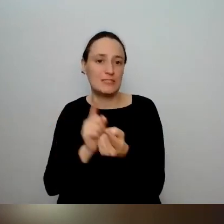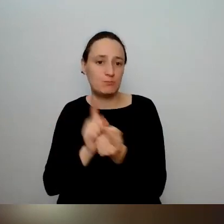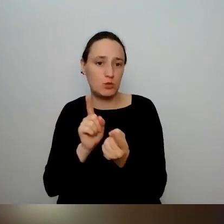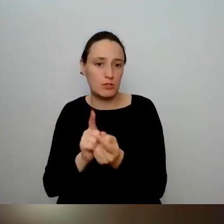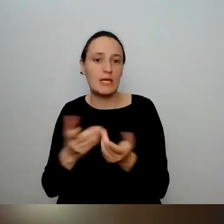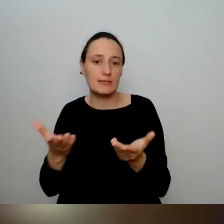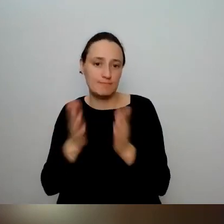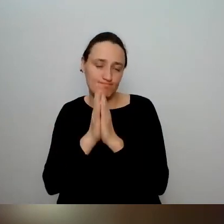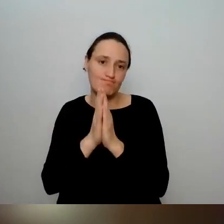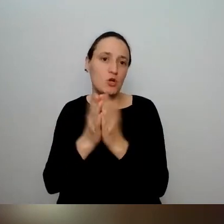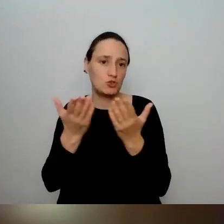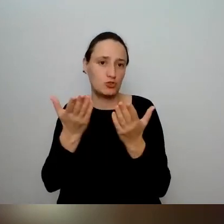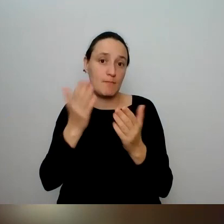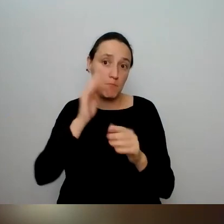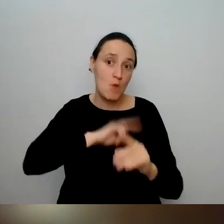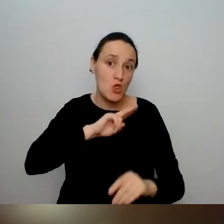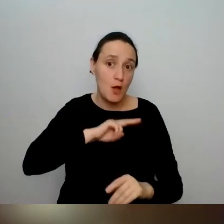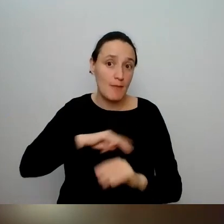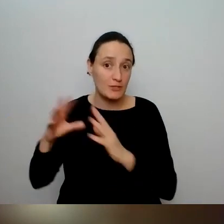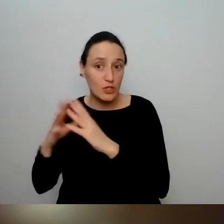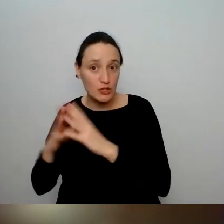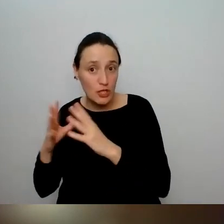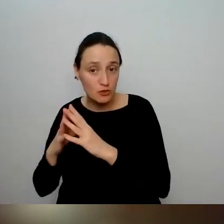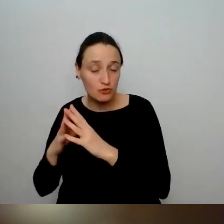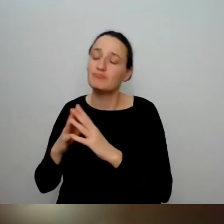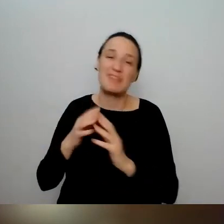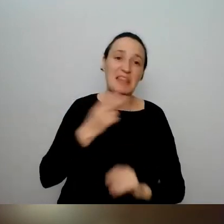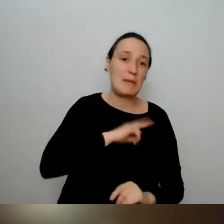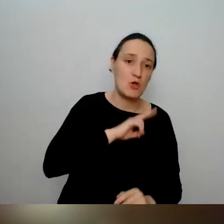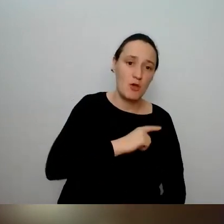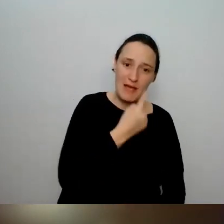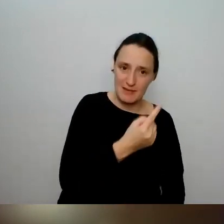rating. So please write your opinion in the chat.